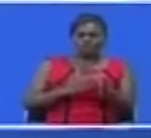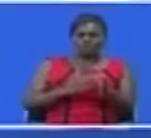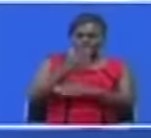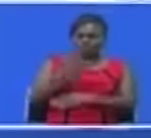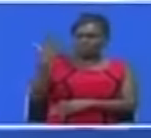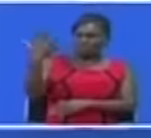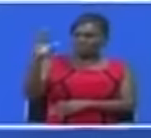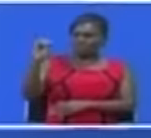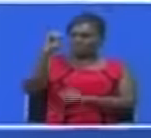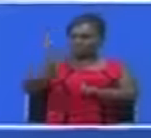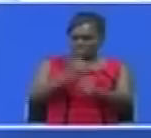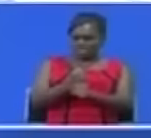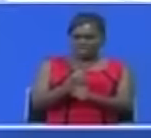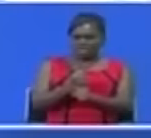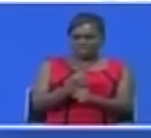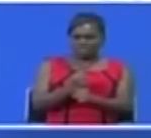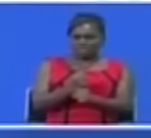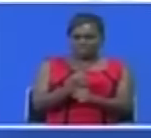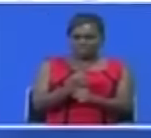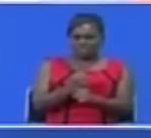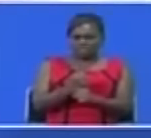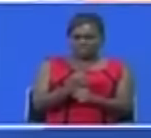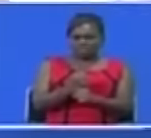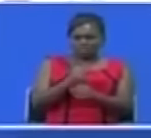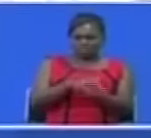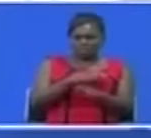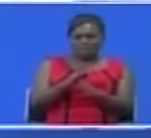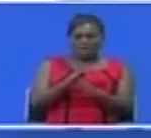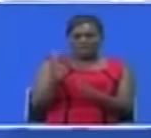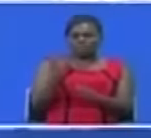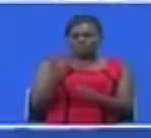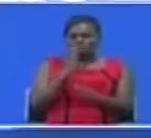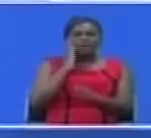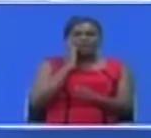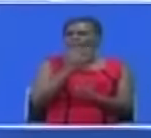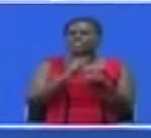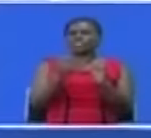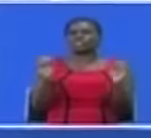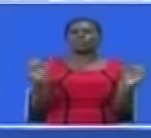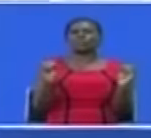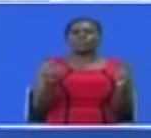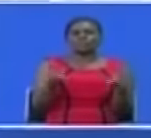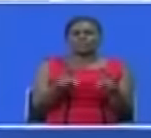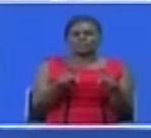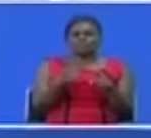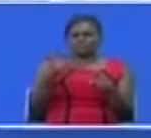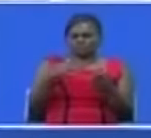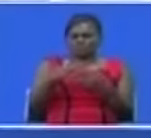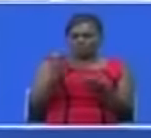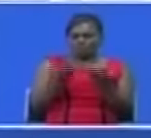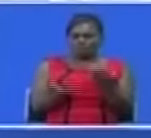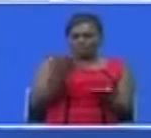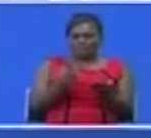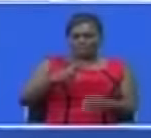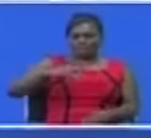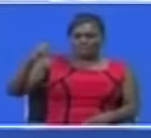of over 50 years due to aluminum zinc coating, which does not rust. The roofing technology's retail price per square meter